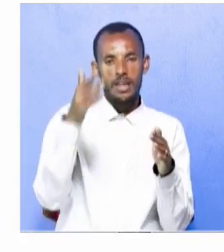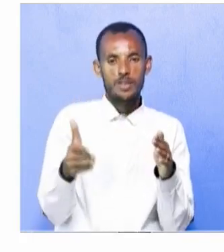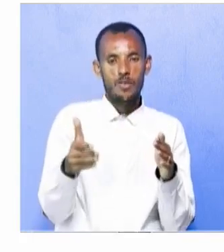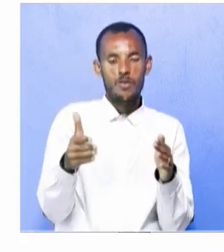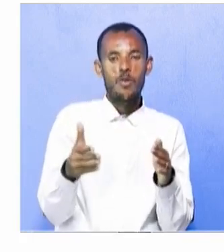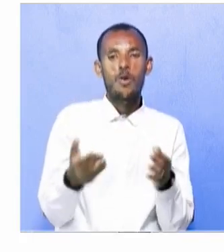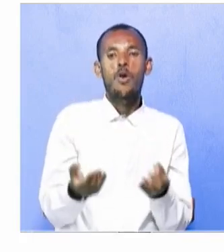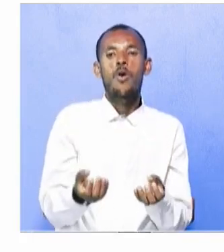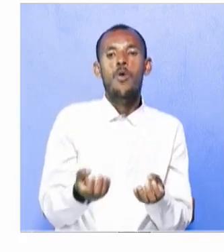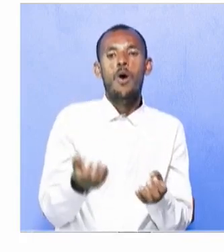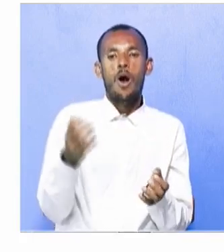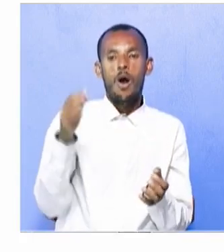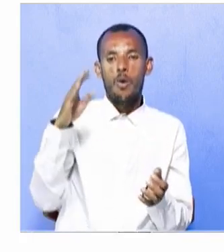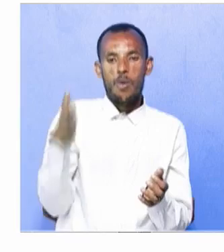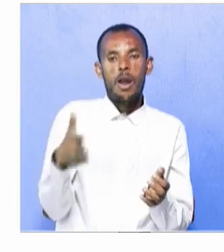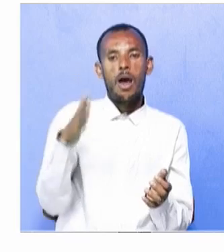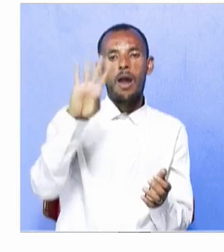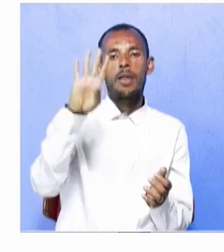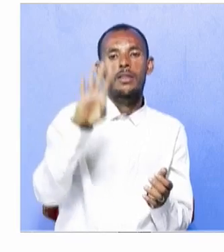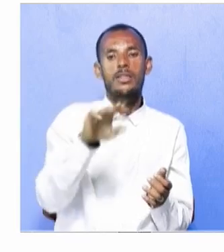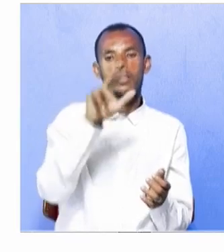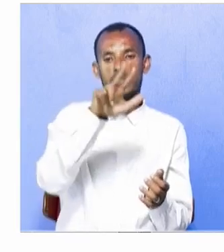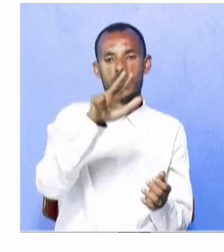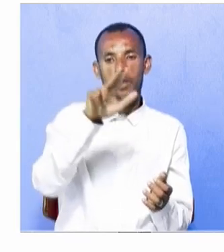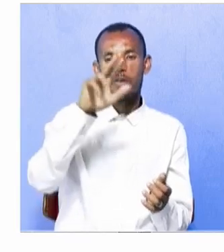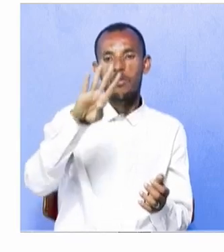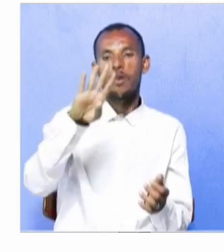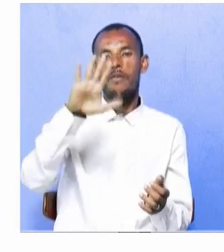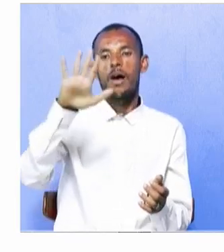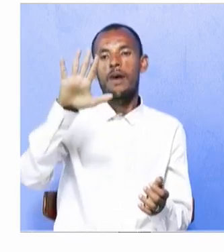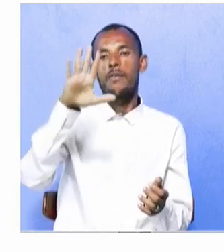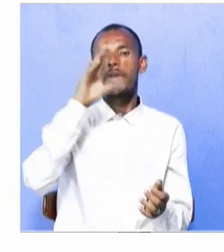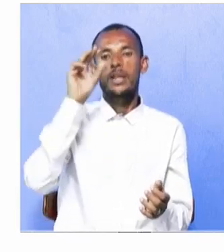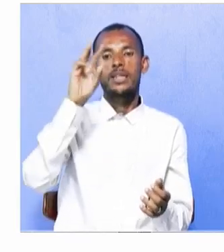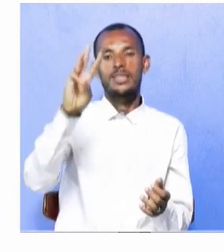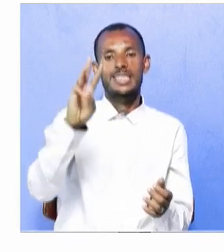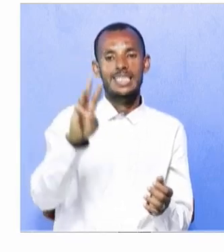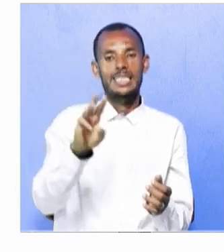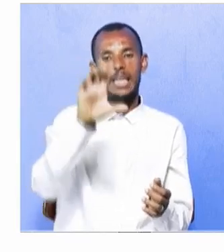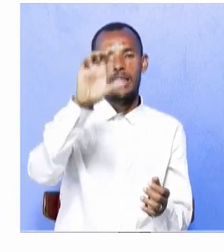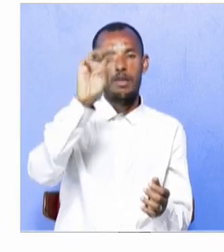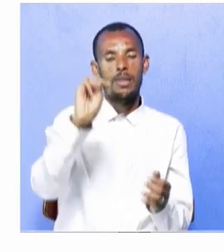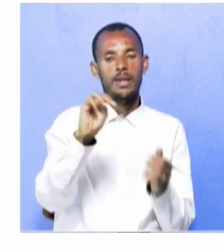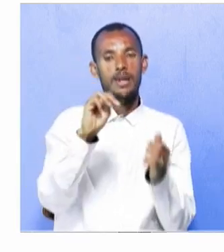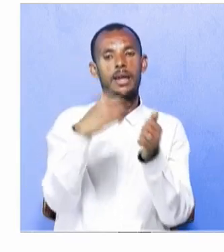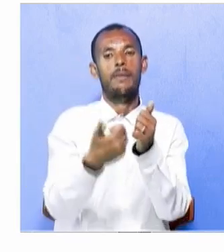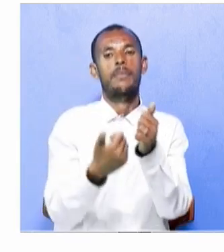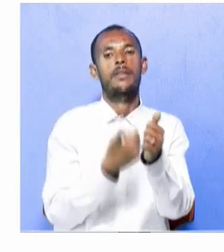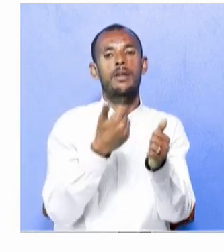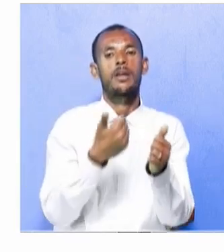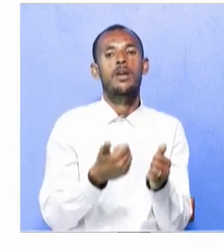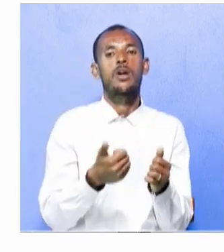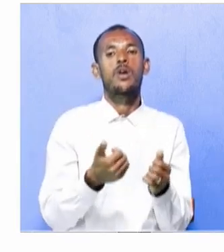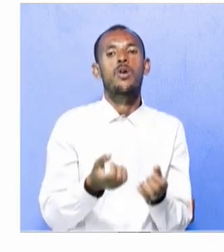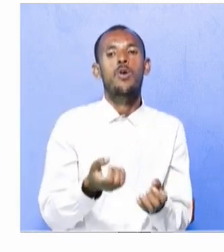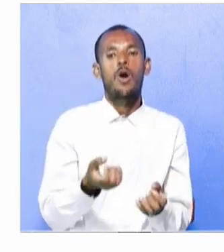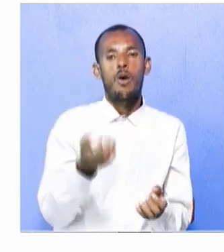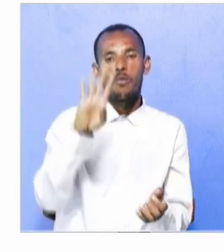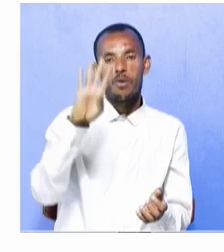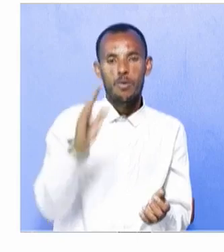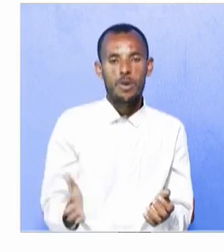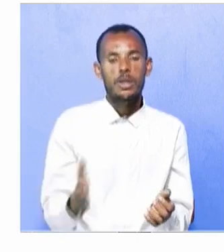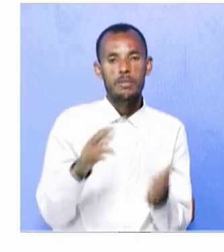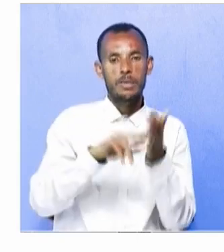certain quadrilateral is given 3, 4, 5, and 6 centimeter respectively. Okay, a quadrilateral means